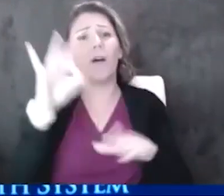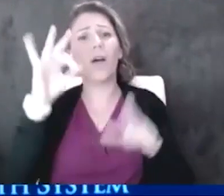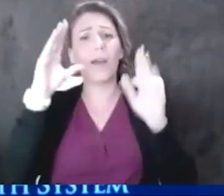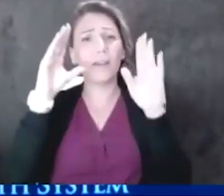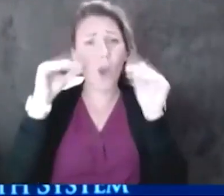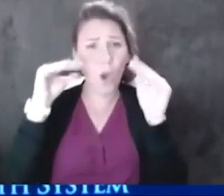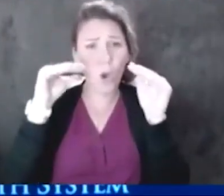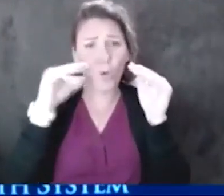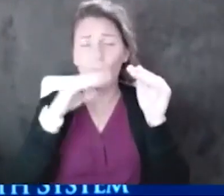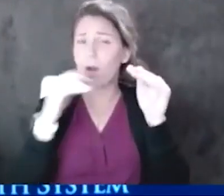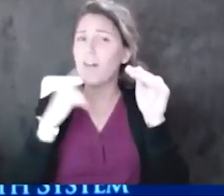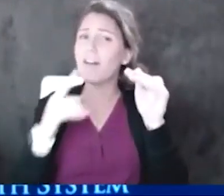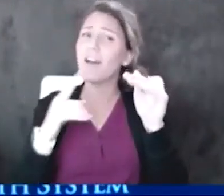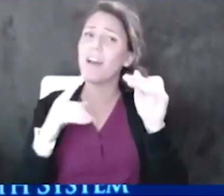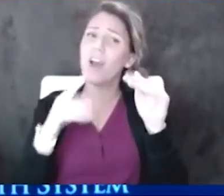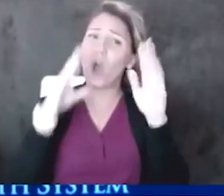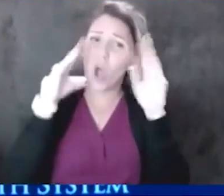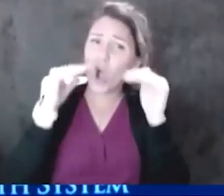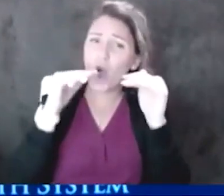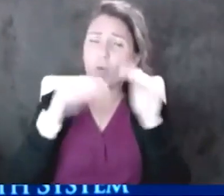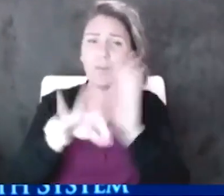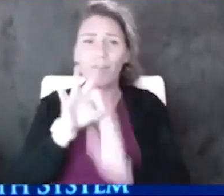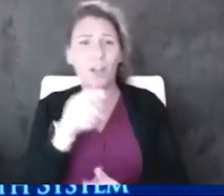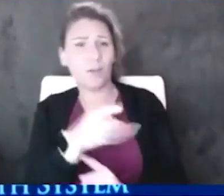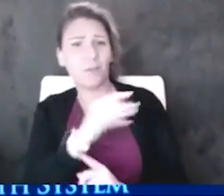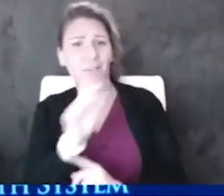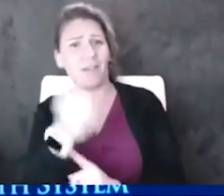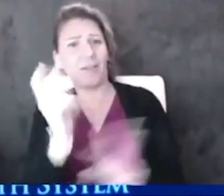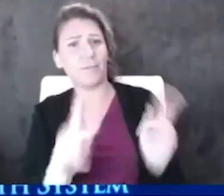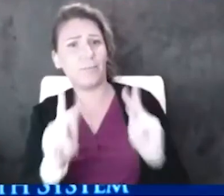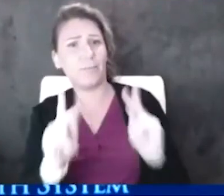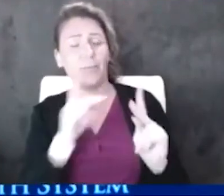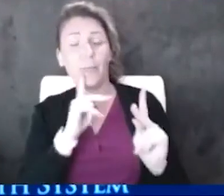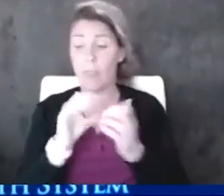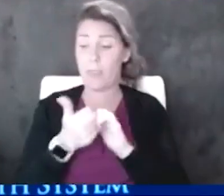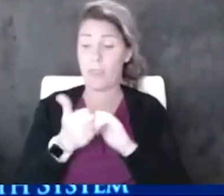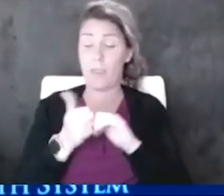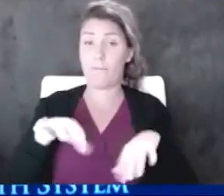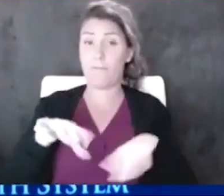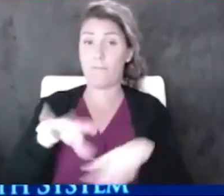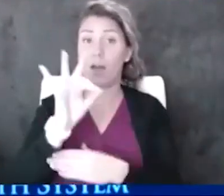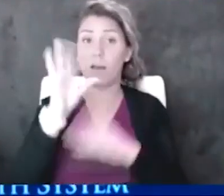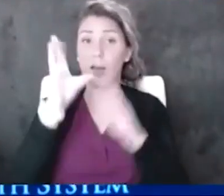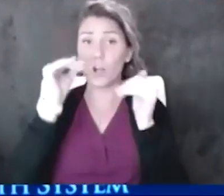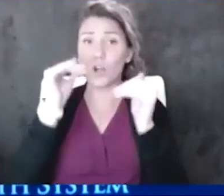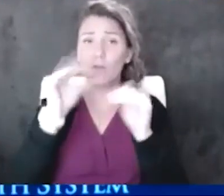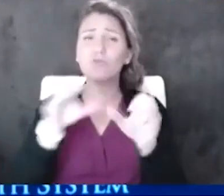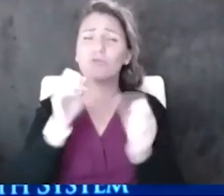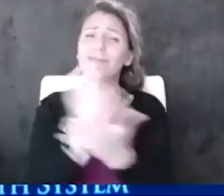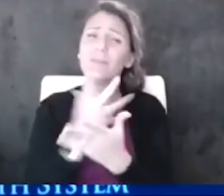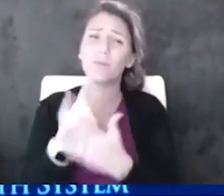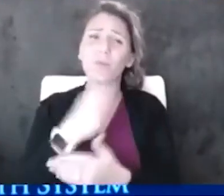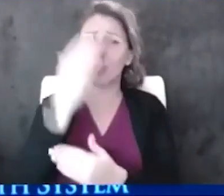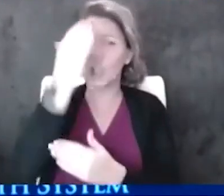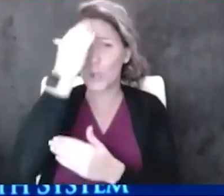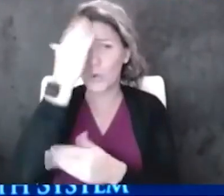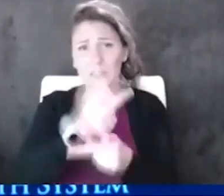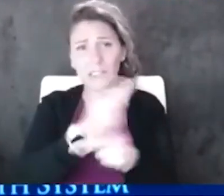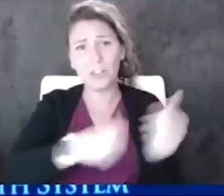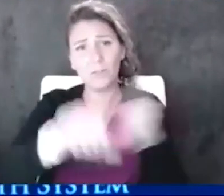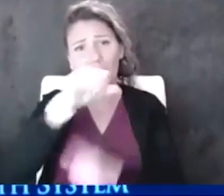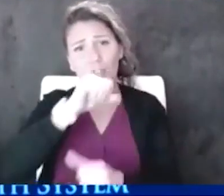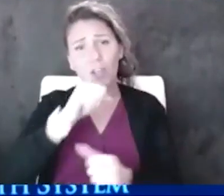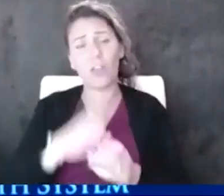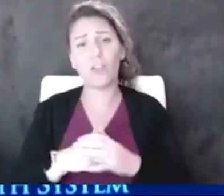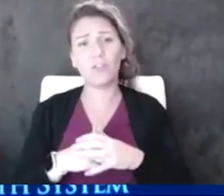then find you and find others. So the way to find hope is to do the things that we know, take care of each other. And you